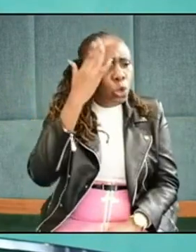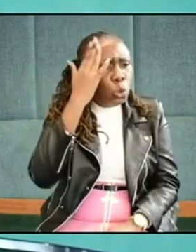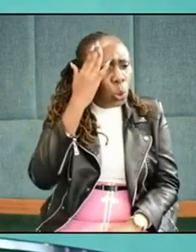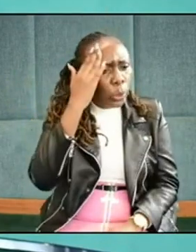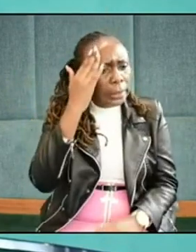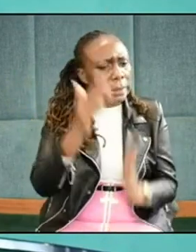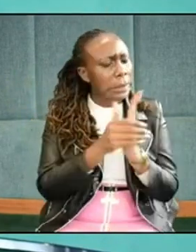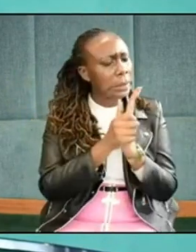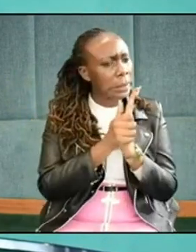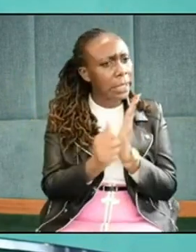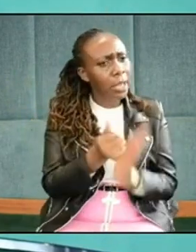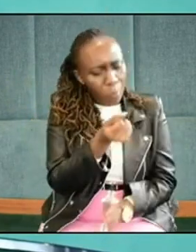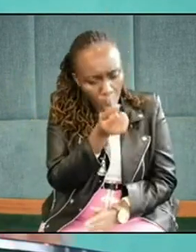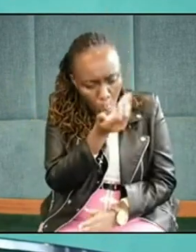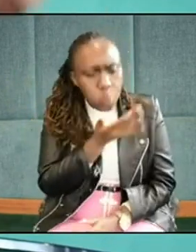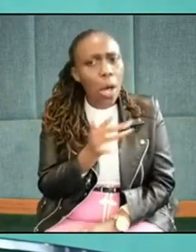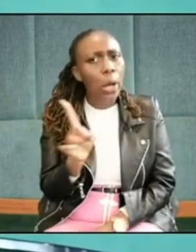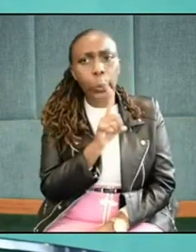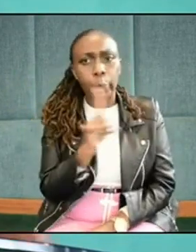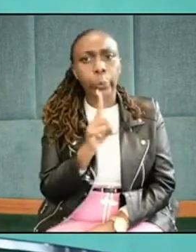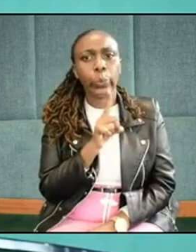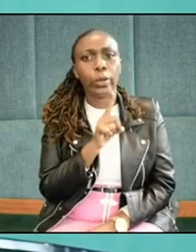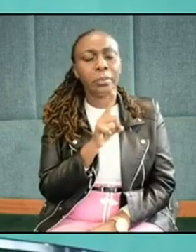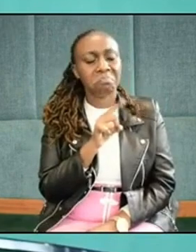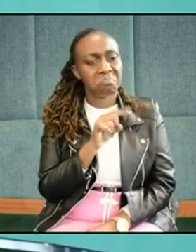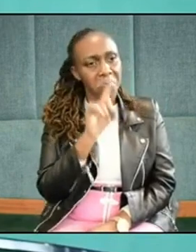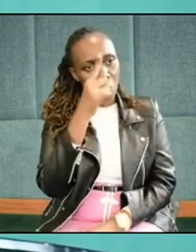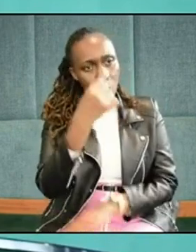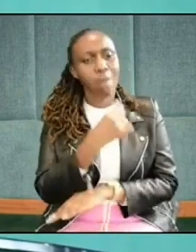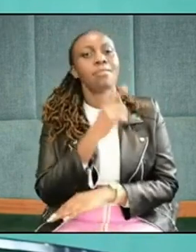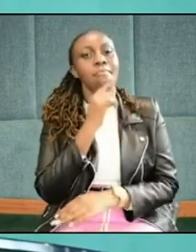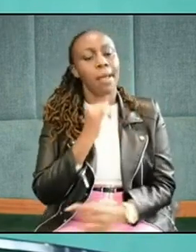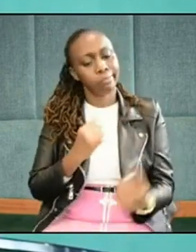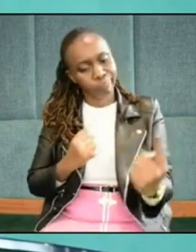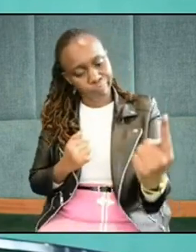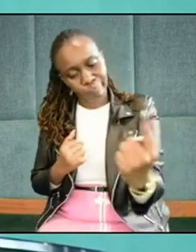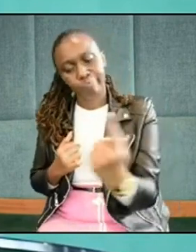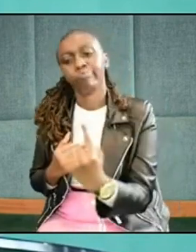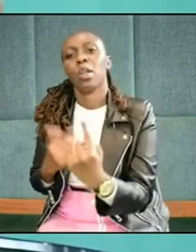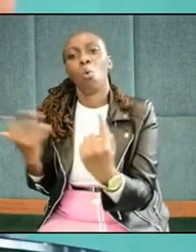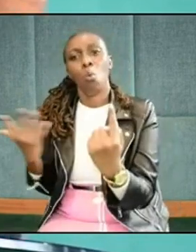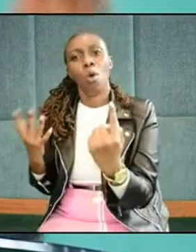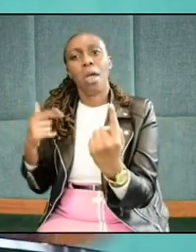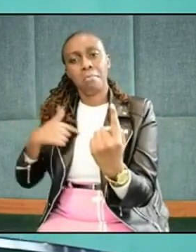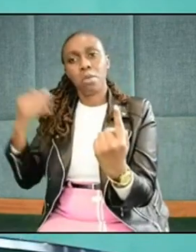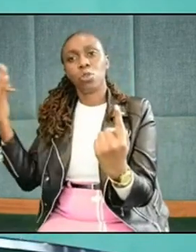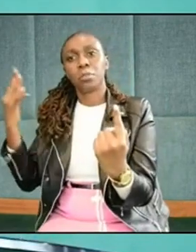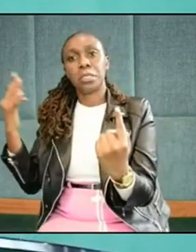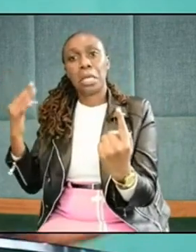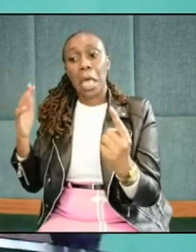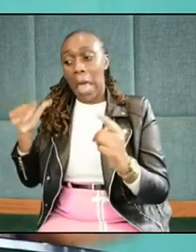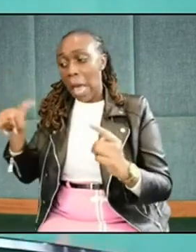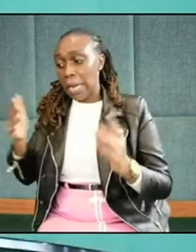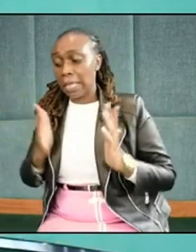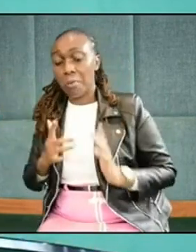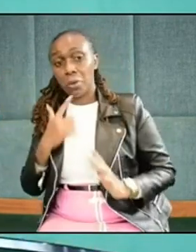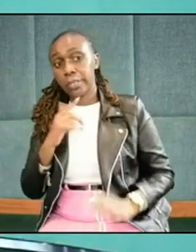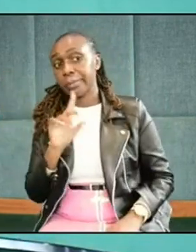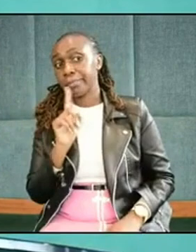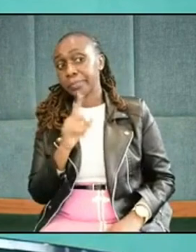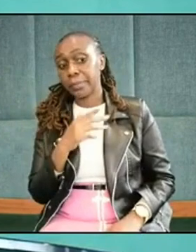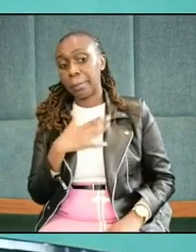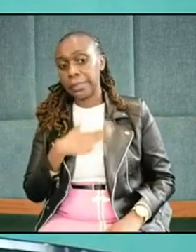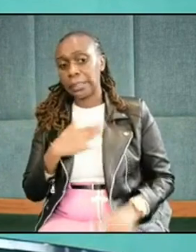area. And one evening he came to the meeting where we were preaching the word. And somebody said, "You better be careful because the man